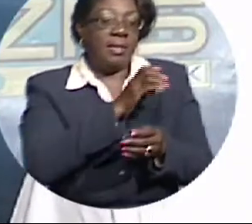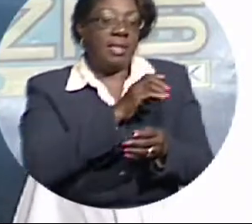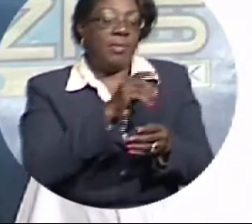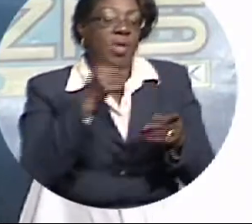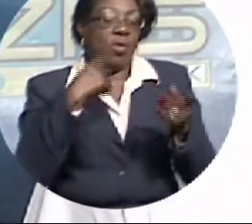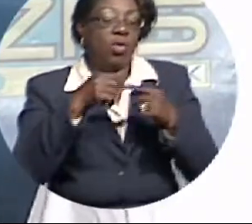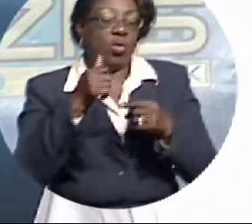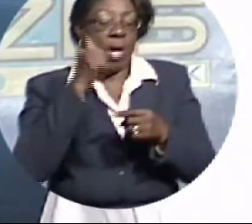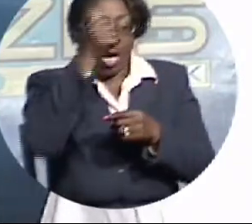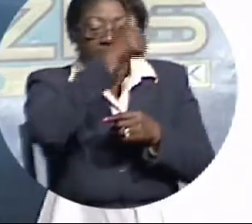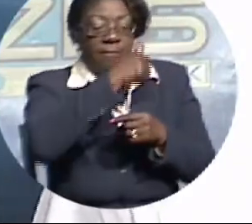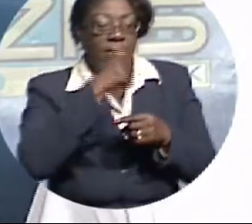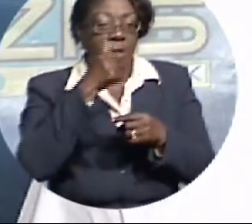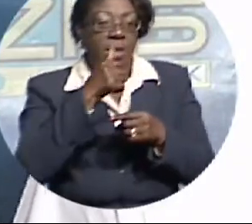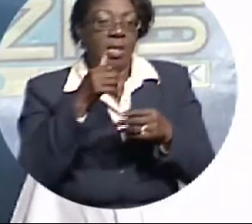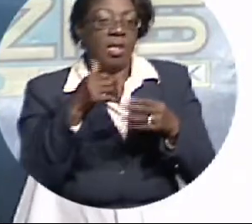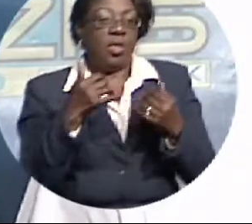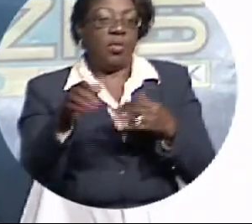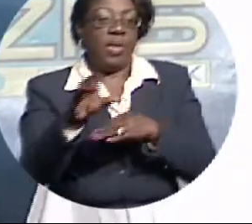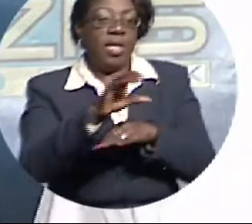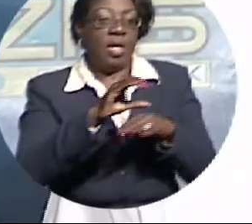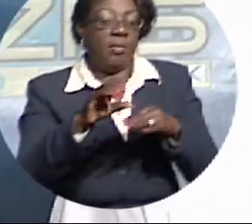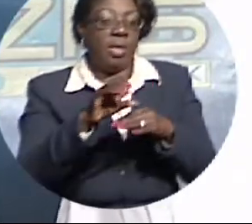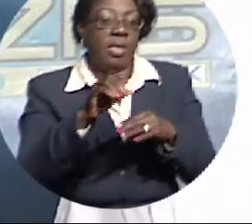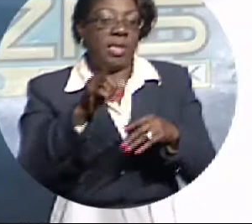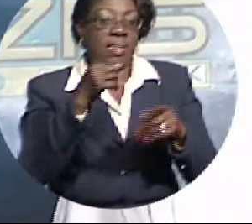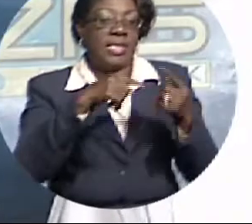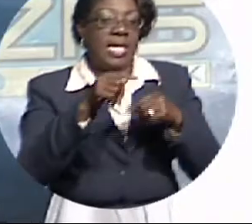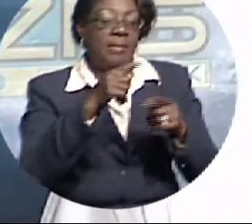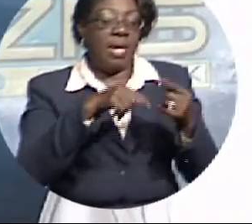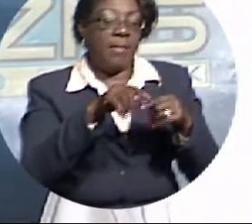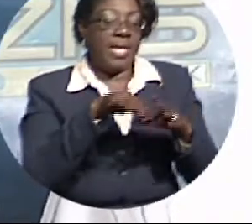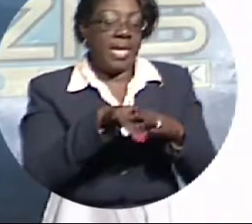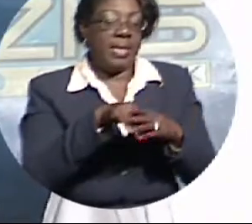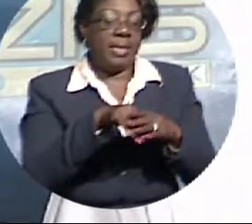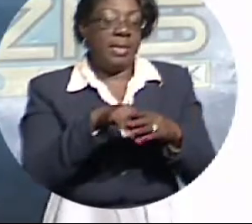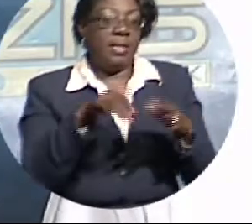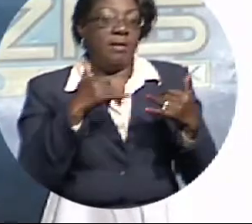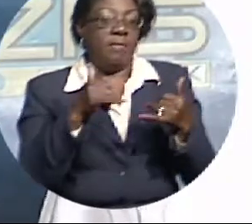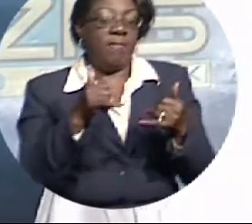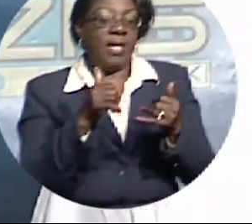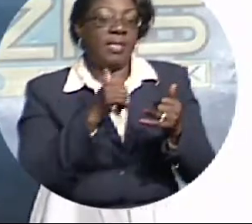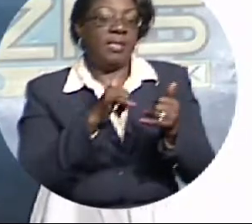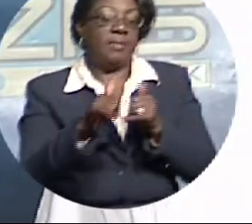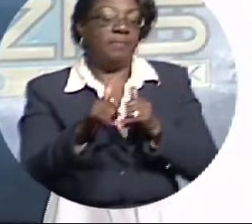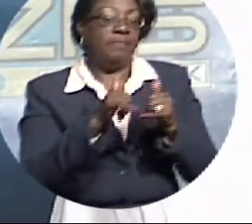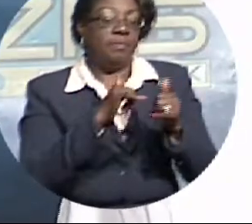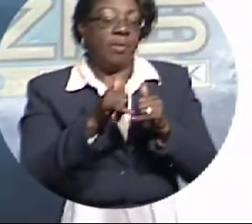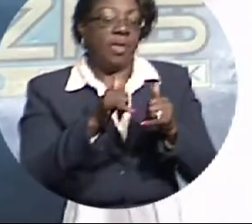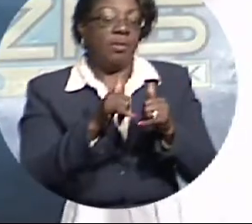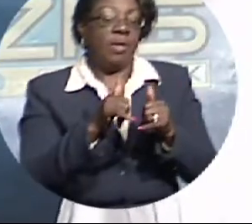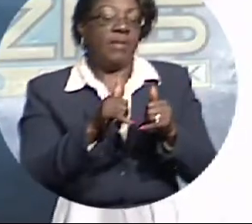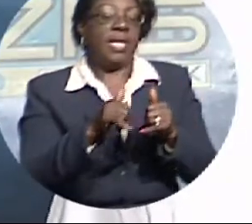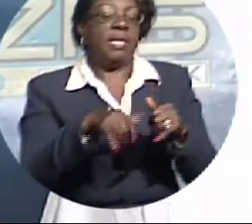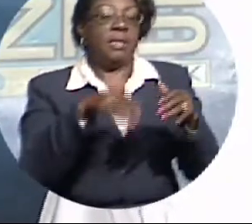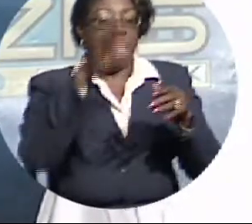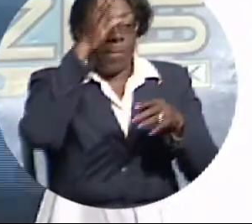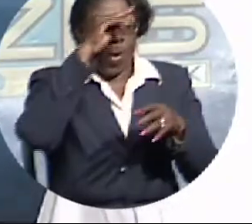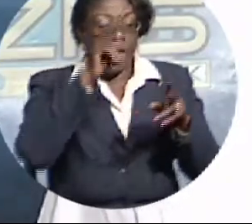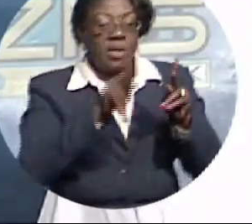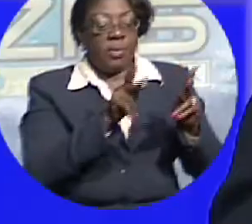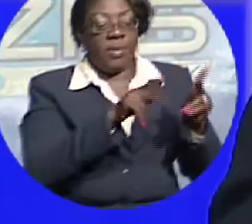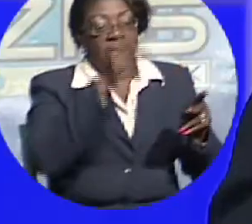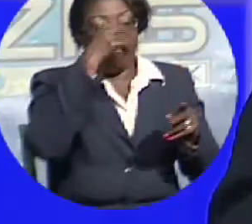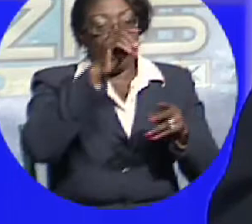in. Their combat team's actually coming in. So we're trying to step the level up each time we fight in order to get these boys prepared for the